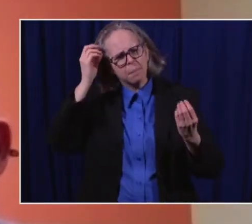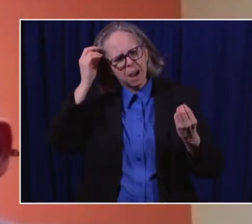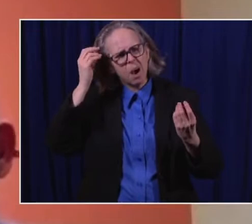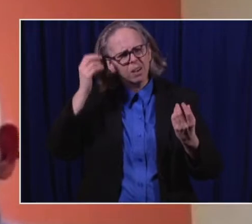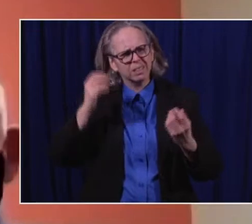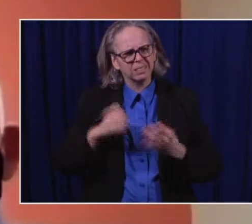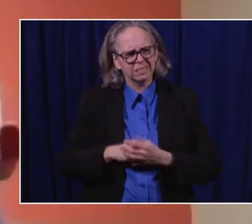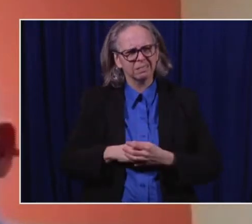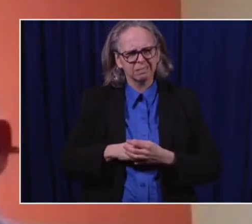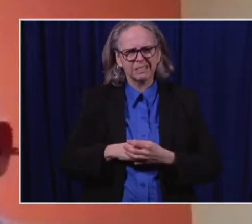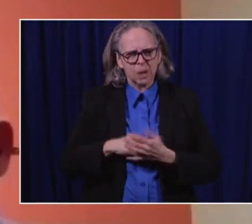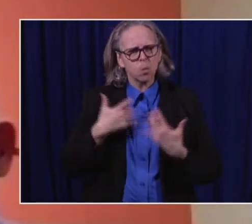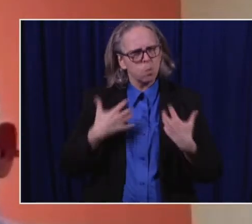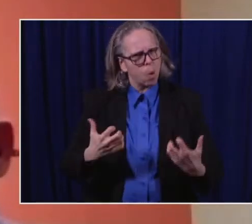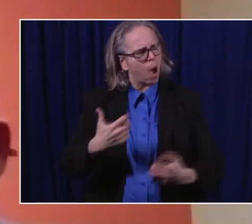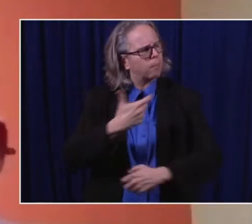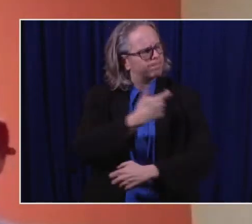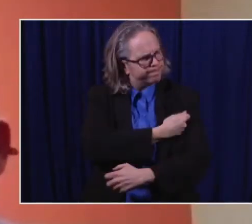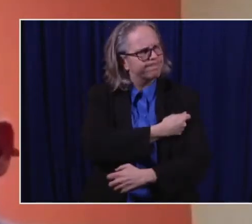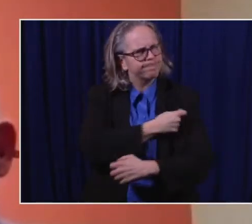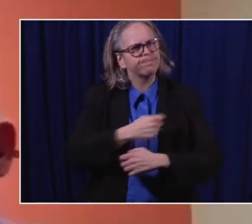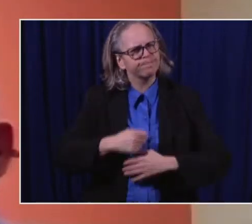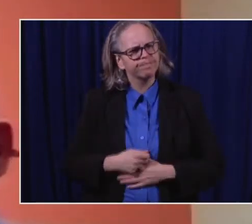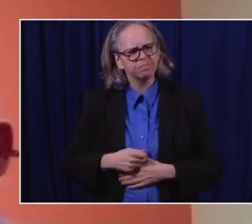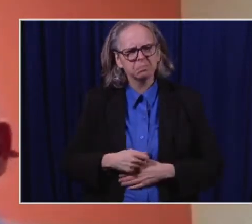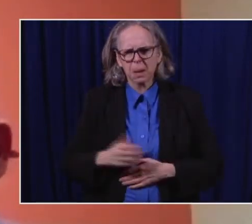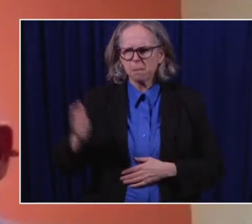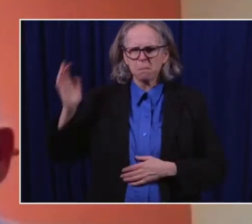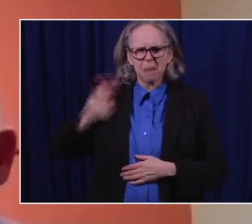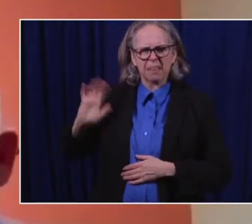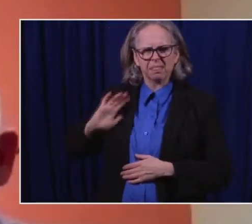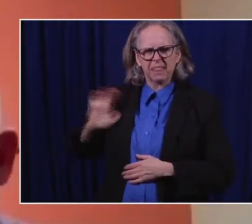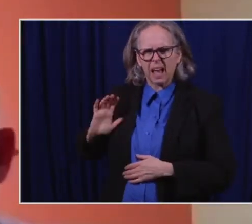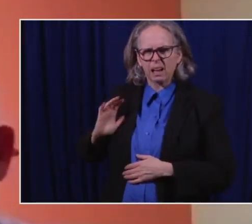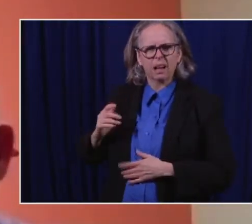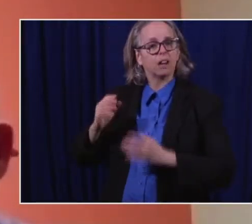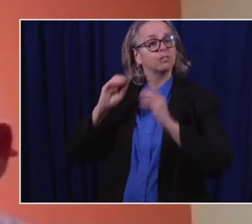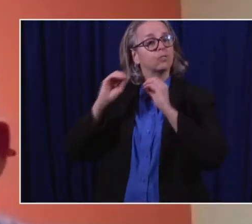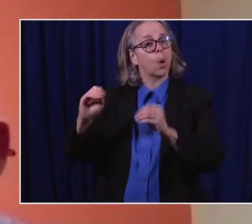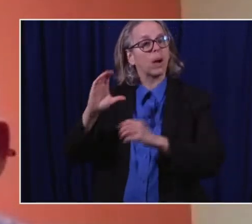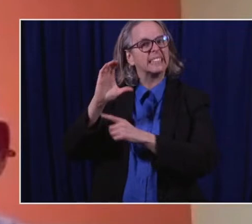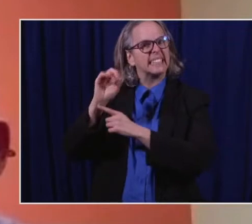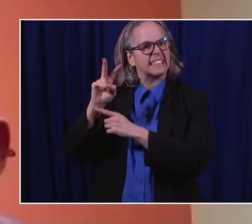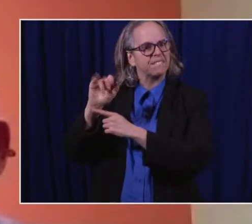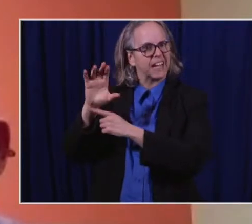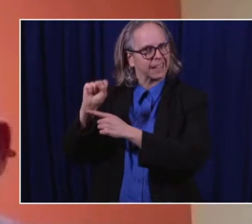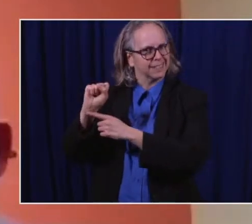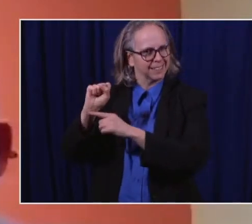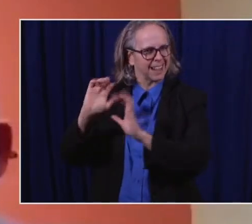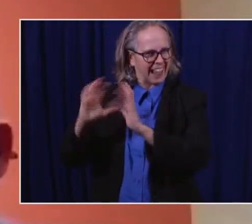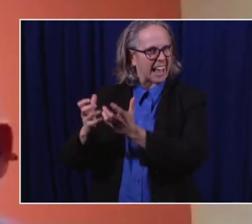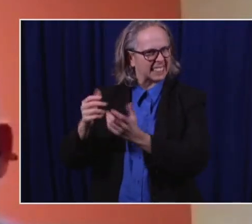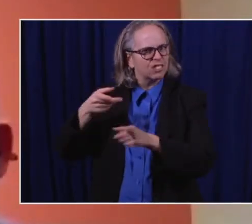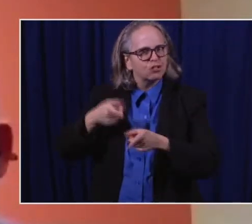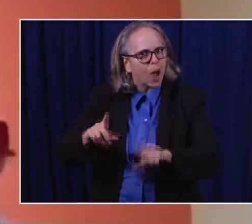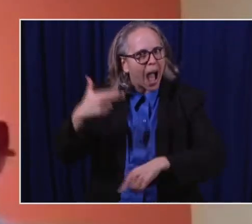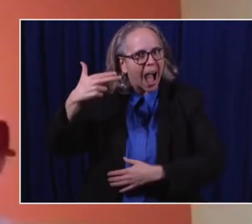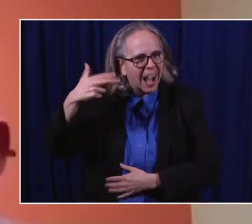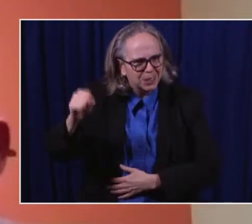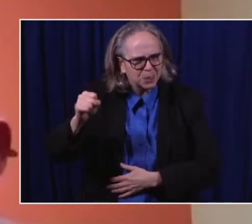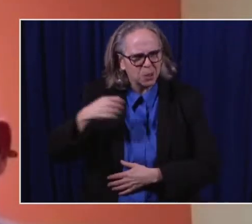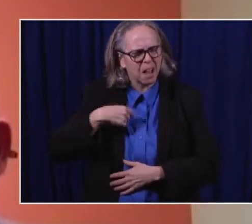my career teaching civics in high school at Elder High School, and one of the books was called The Common Good, and